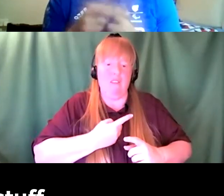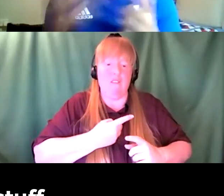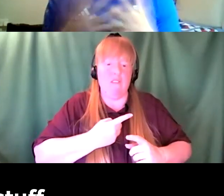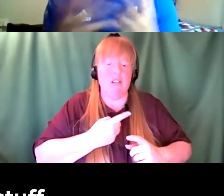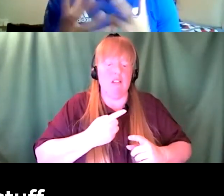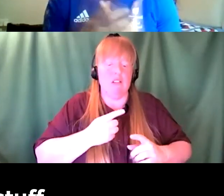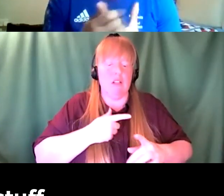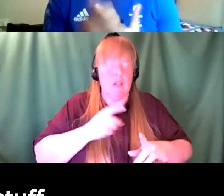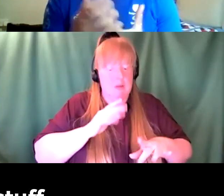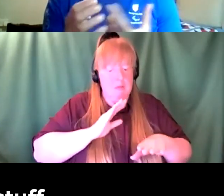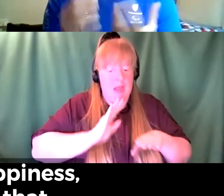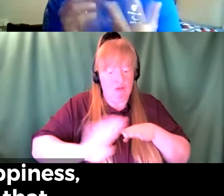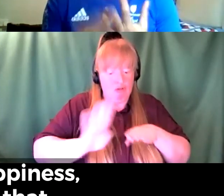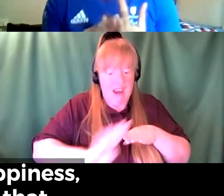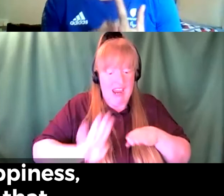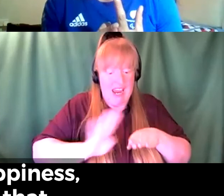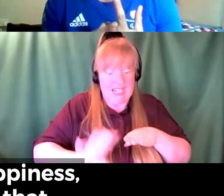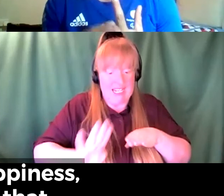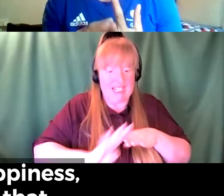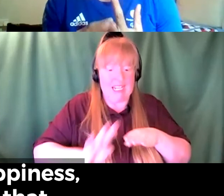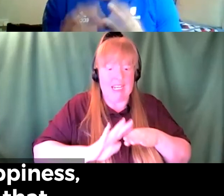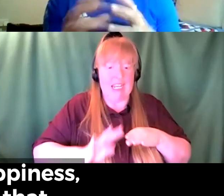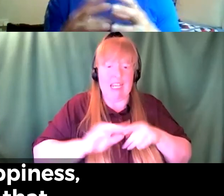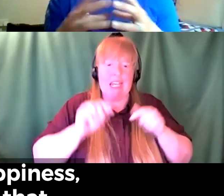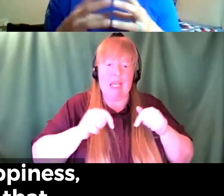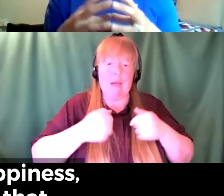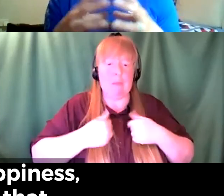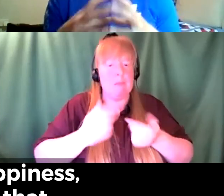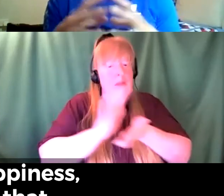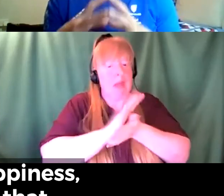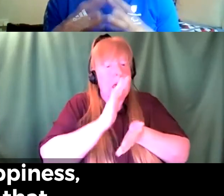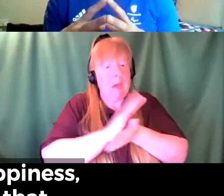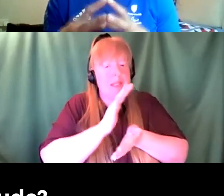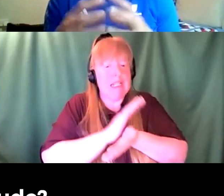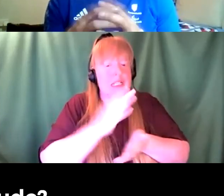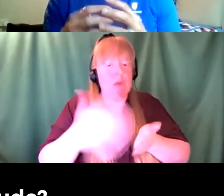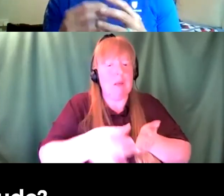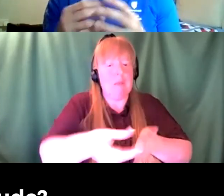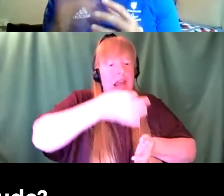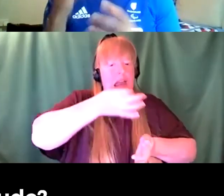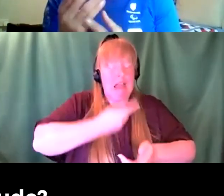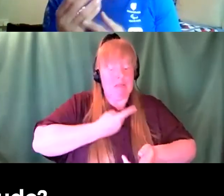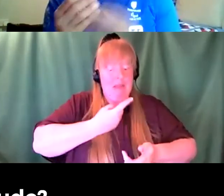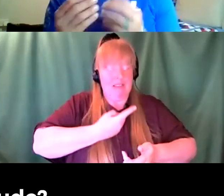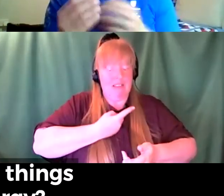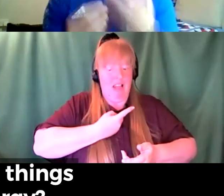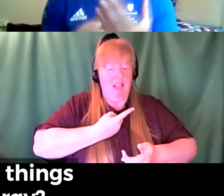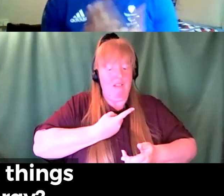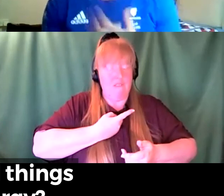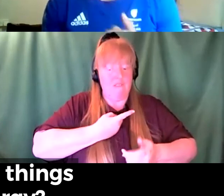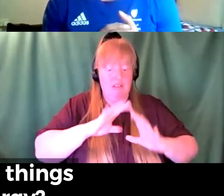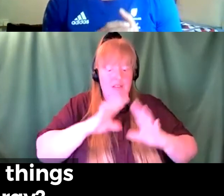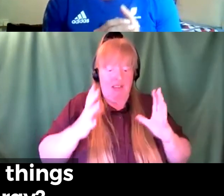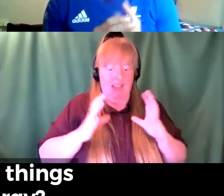and that's how I measure stuff. But most importantly, my happiness, when I really asked myself that, you know, what's my attitude? Am I going to